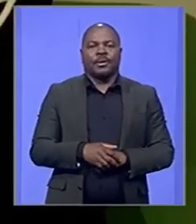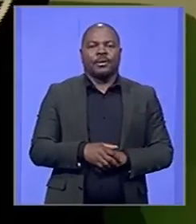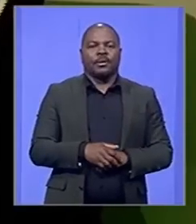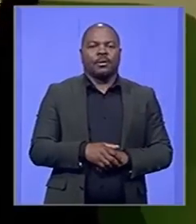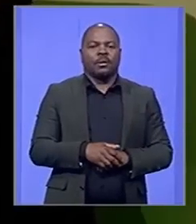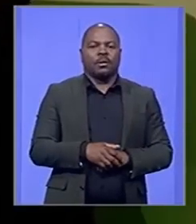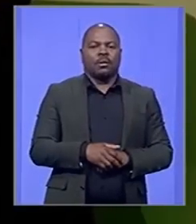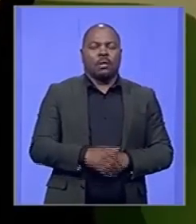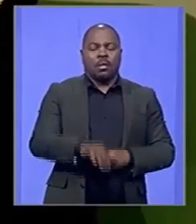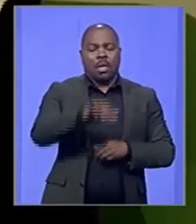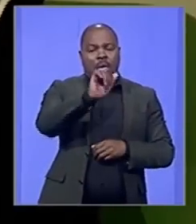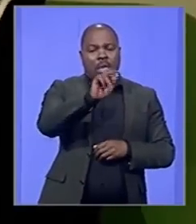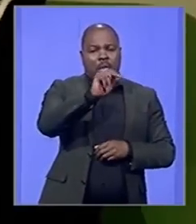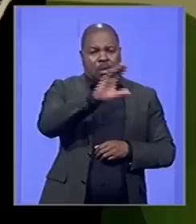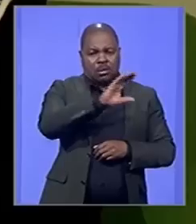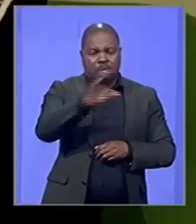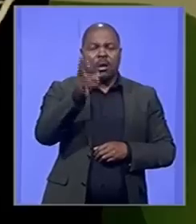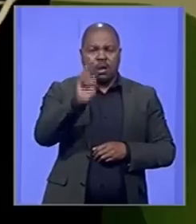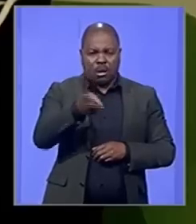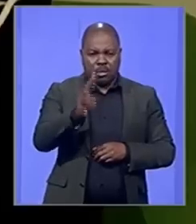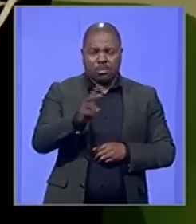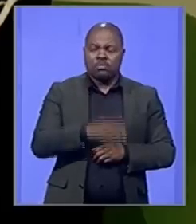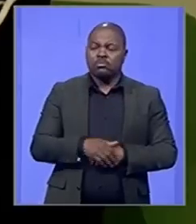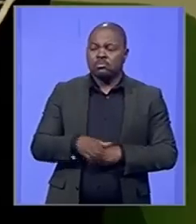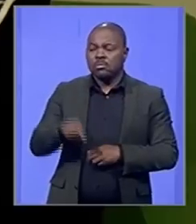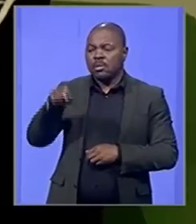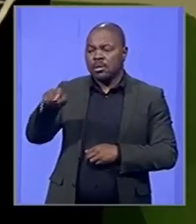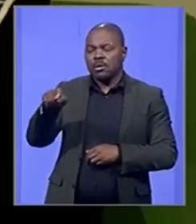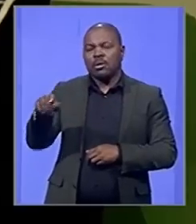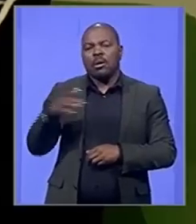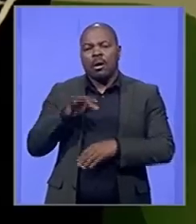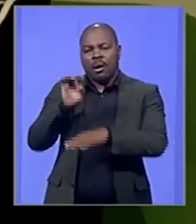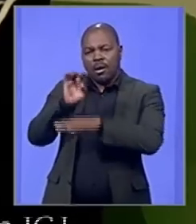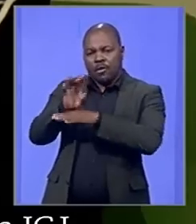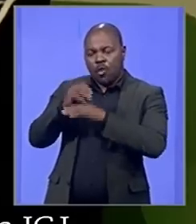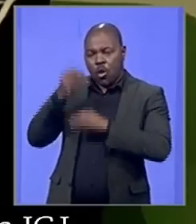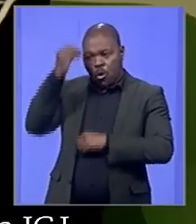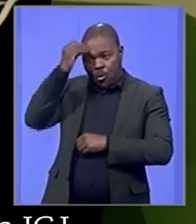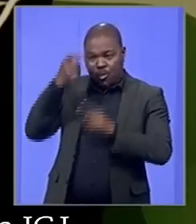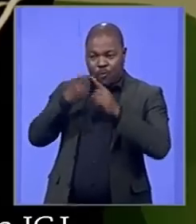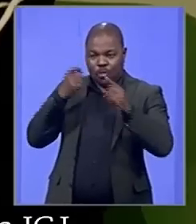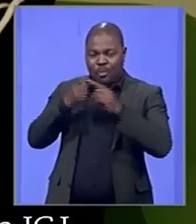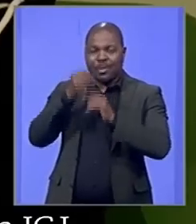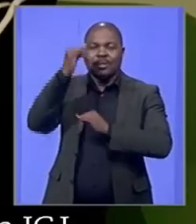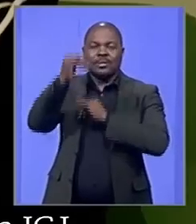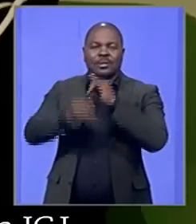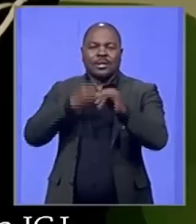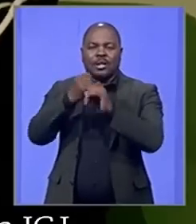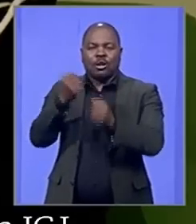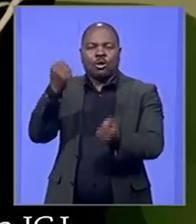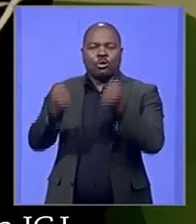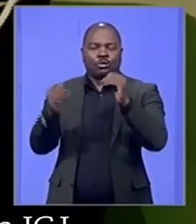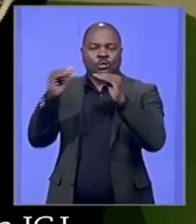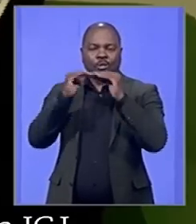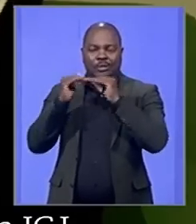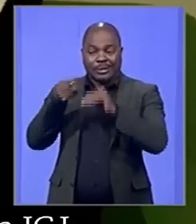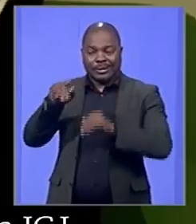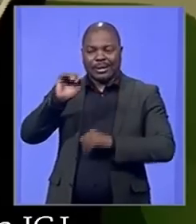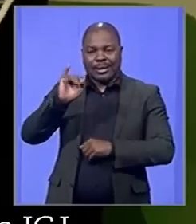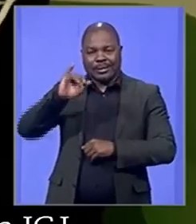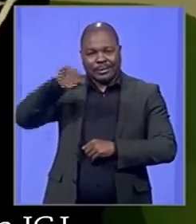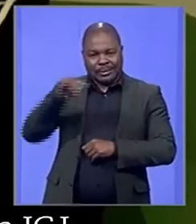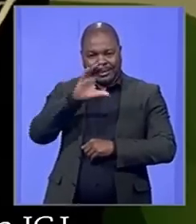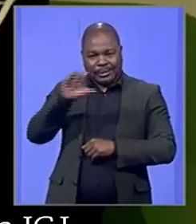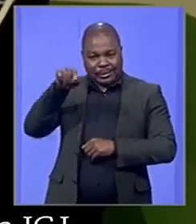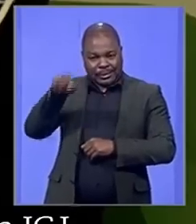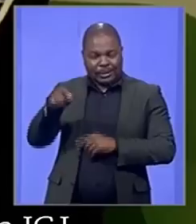The ANC further welcomes the advisory opinion issued by the International Court of Justice, ICJ, in